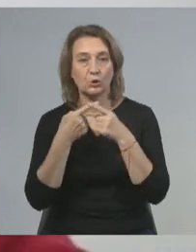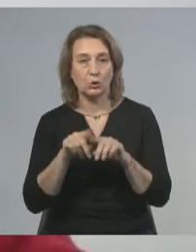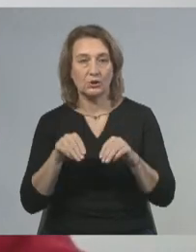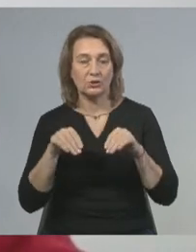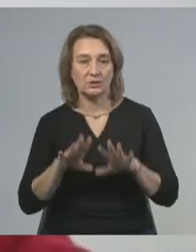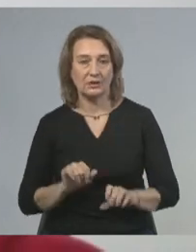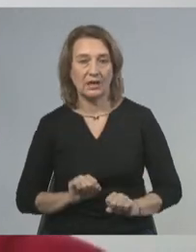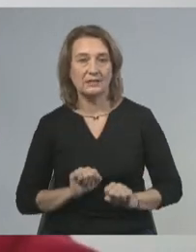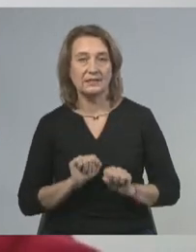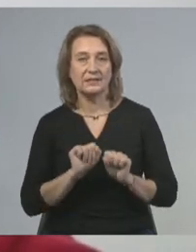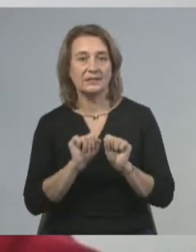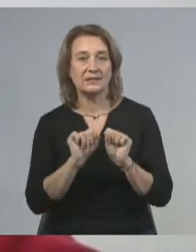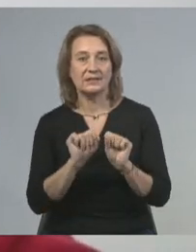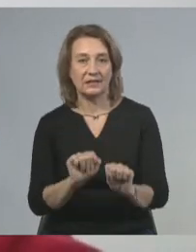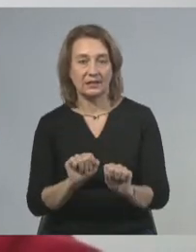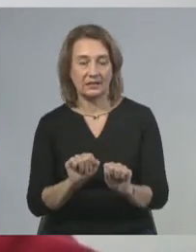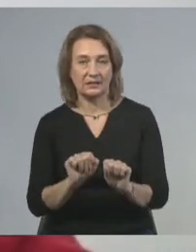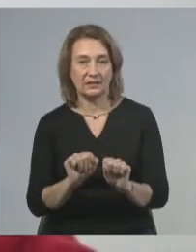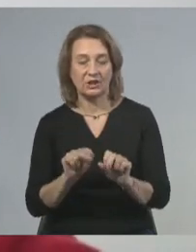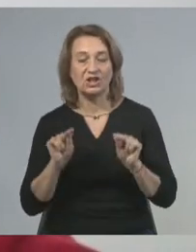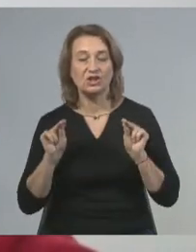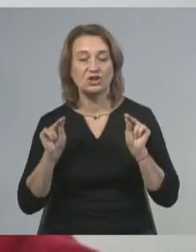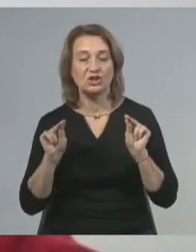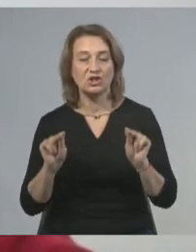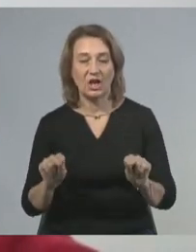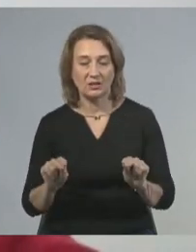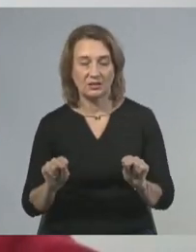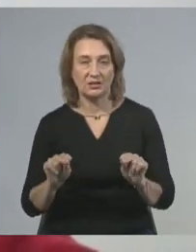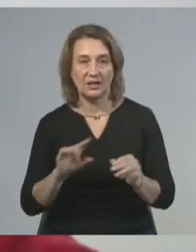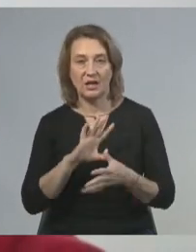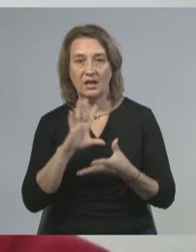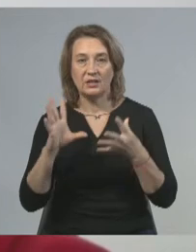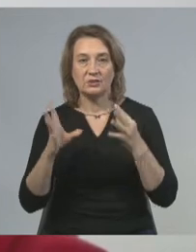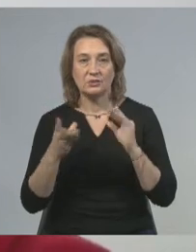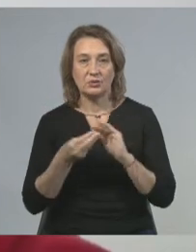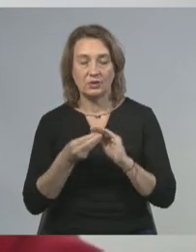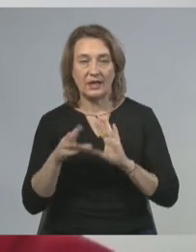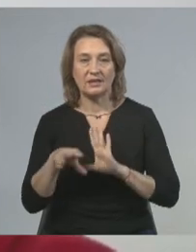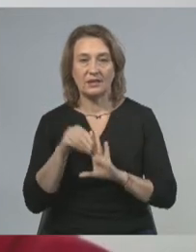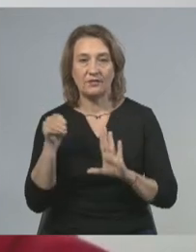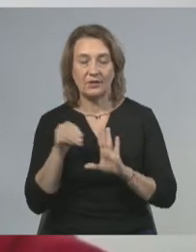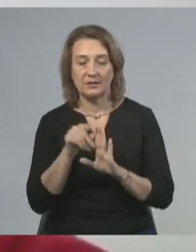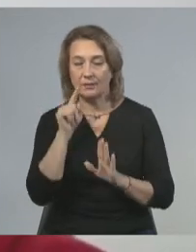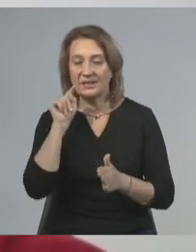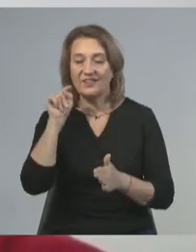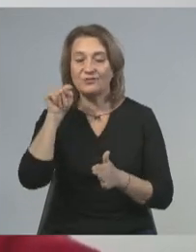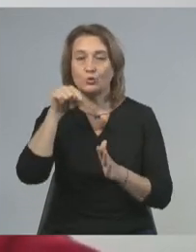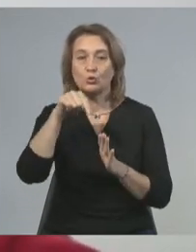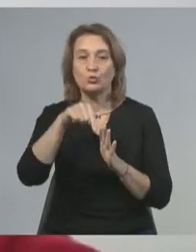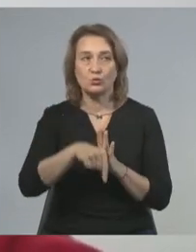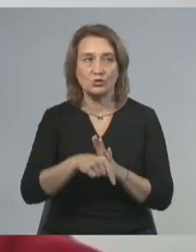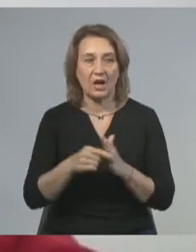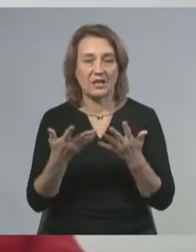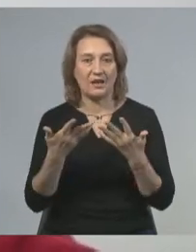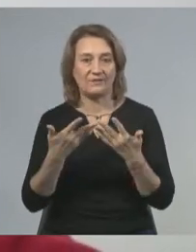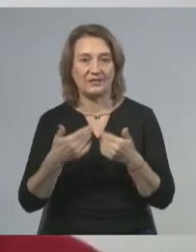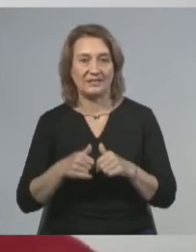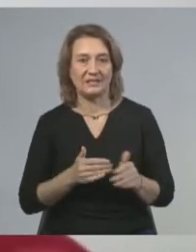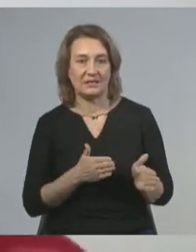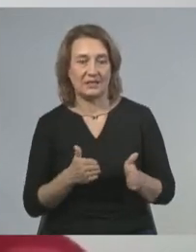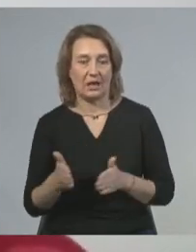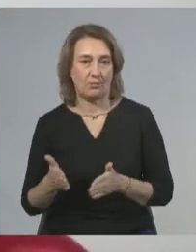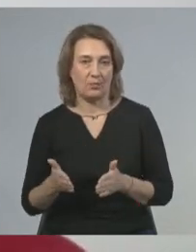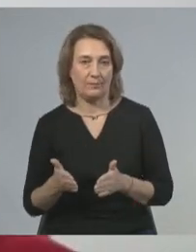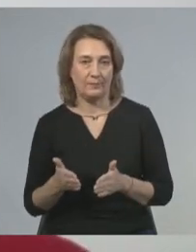complicated it's not only about the technologies it is about protecting the system protecting it against